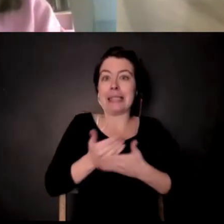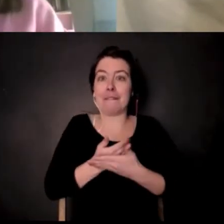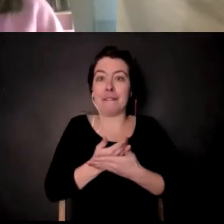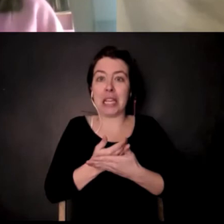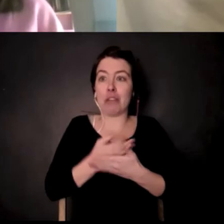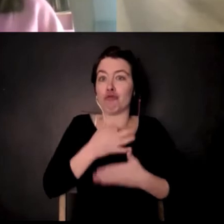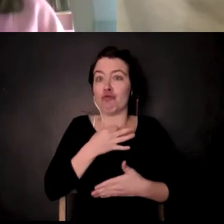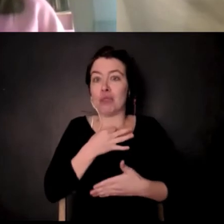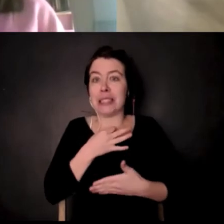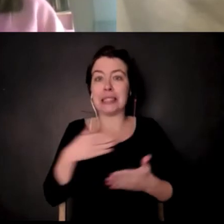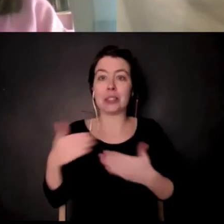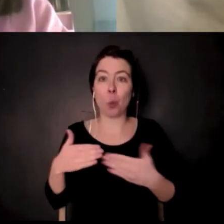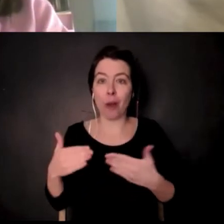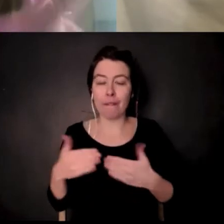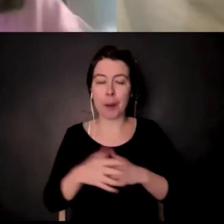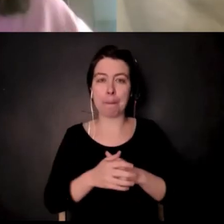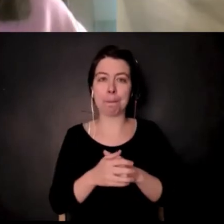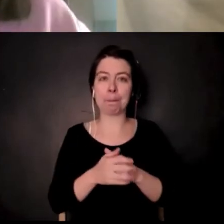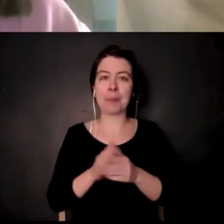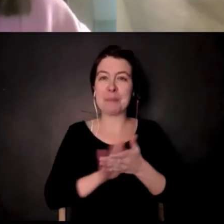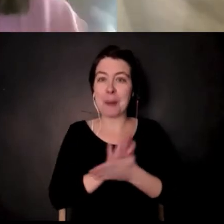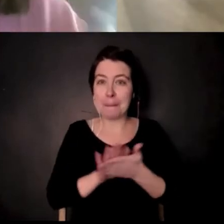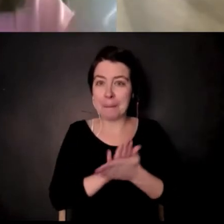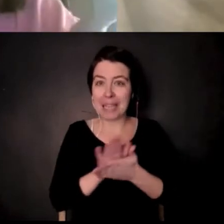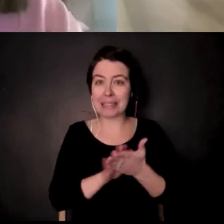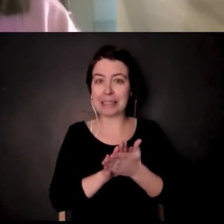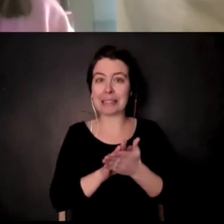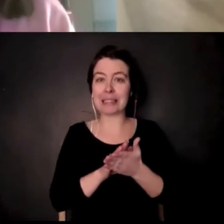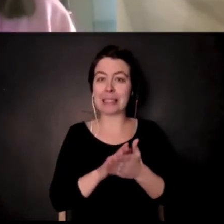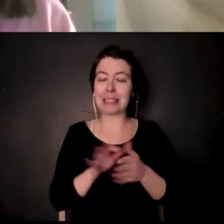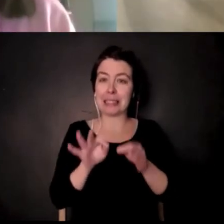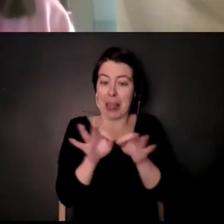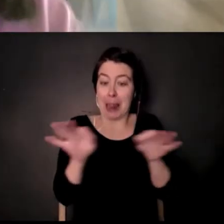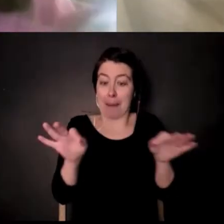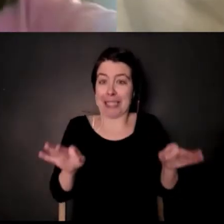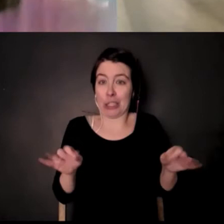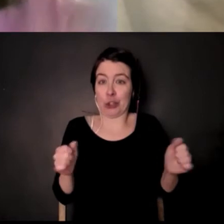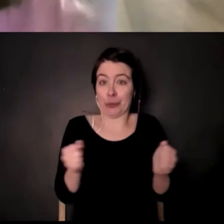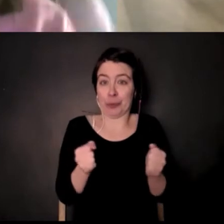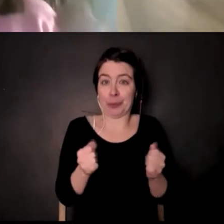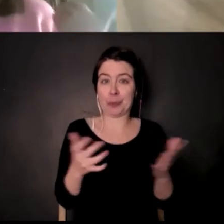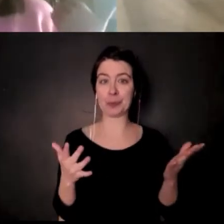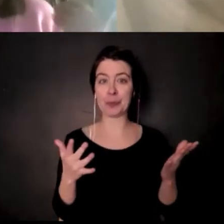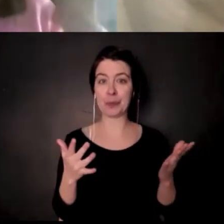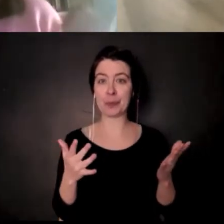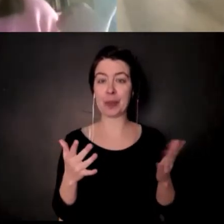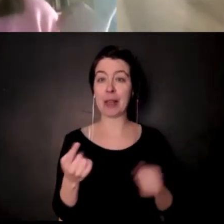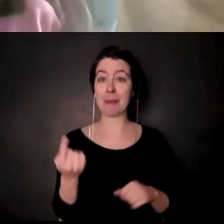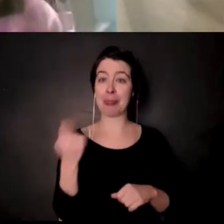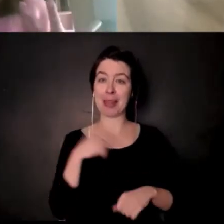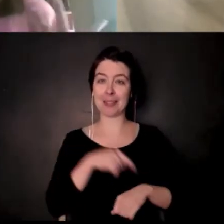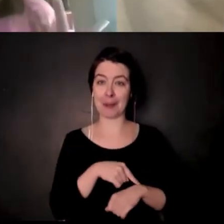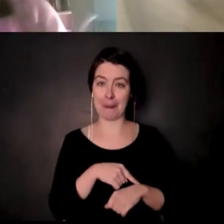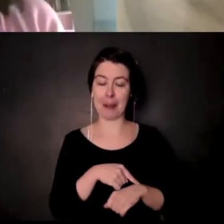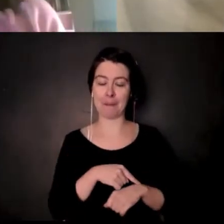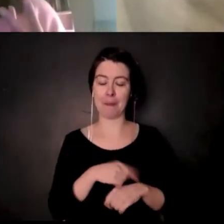so basically, long answer to your question, it forced me to just ask myself these